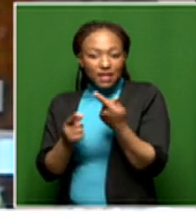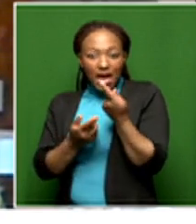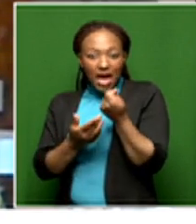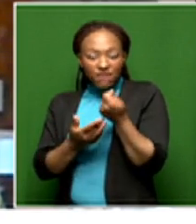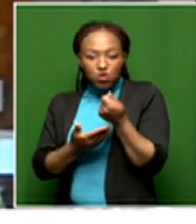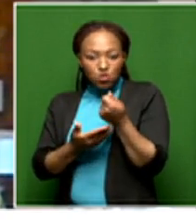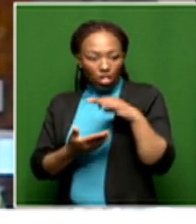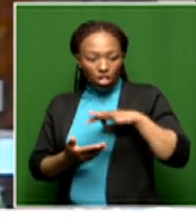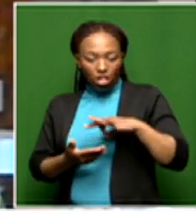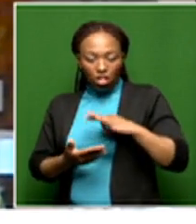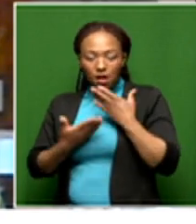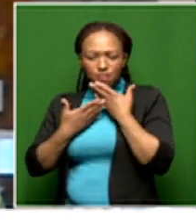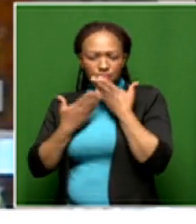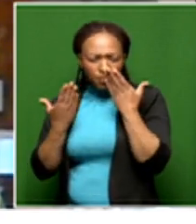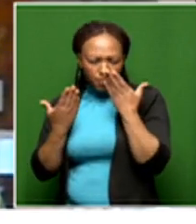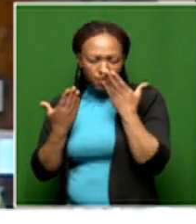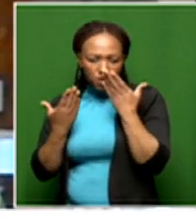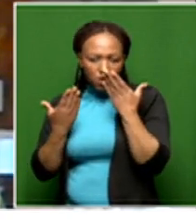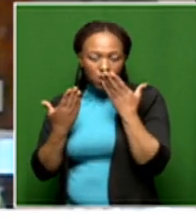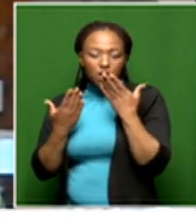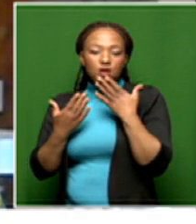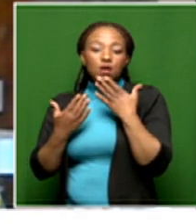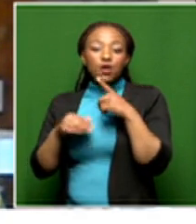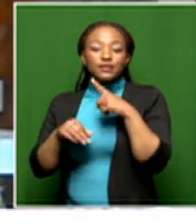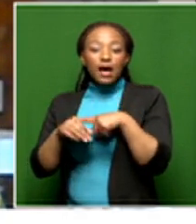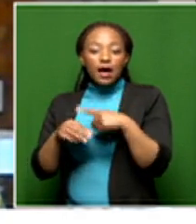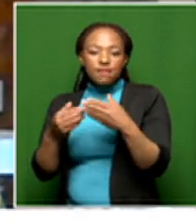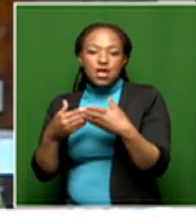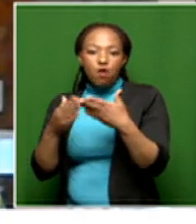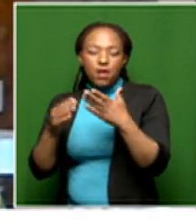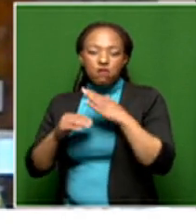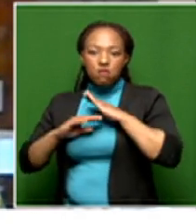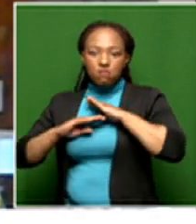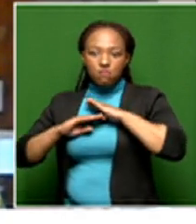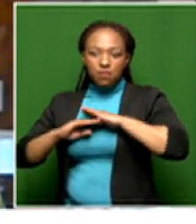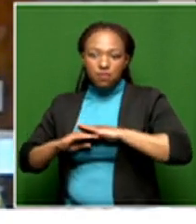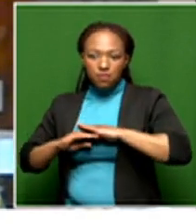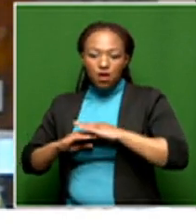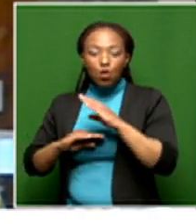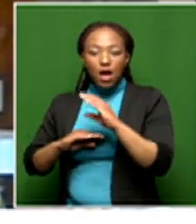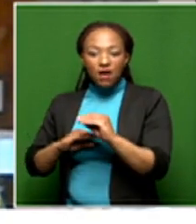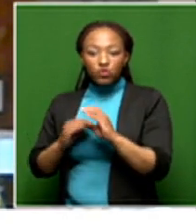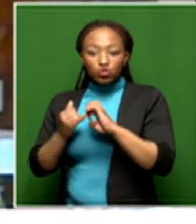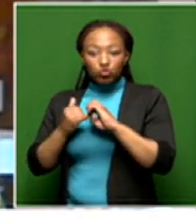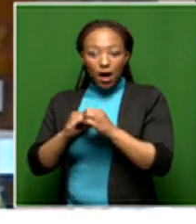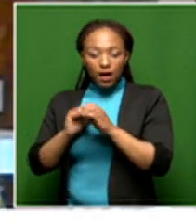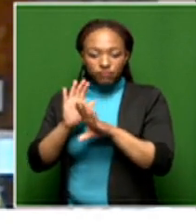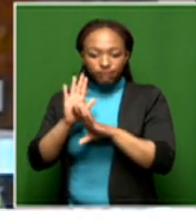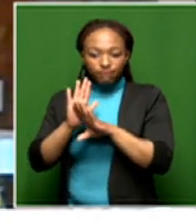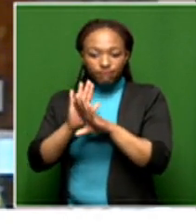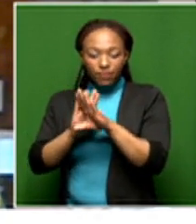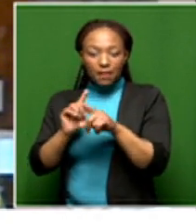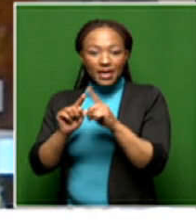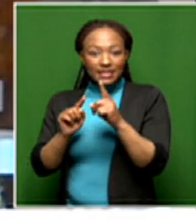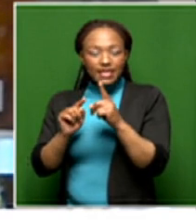line at all. So it is with much relief, I think, that we are now starting to open up and recover the sector. But there's still some